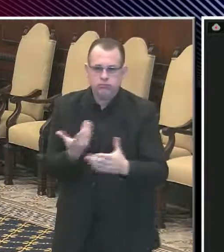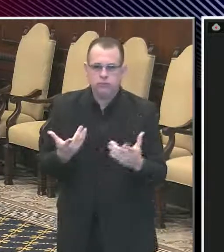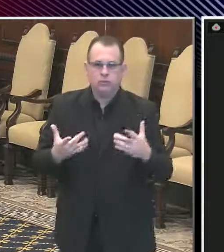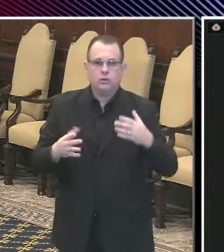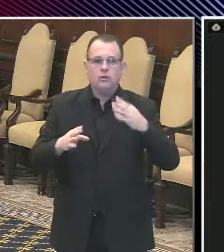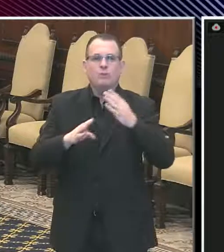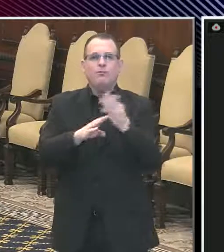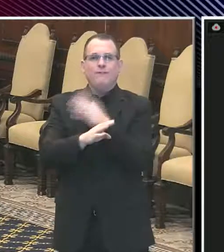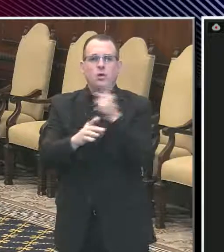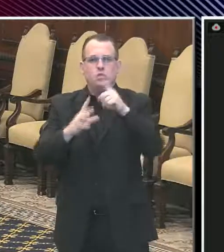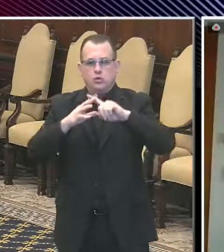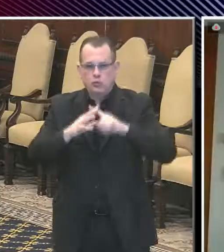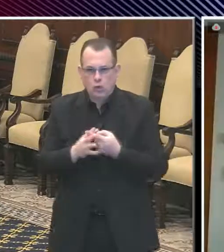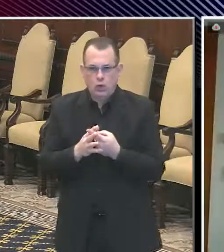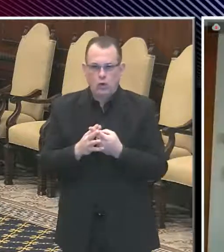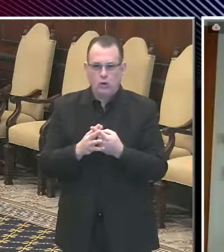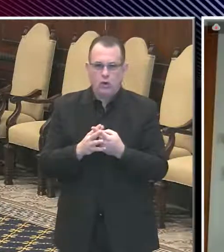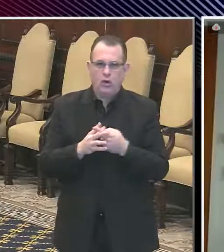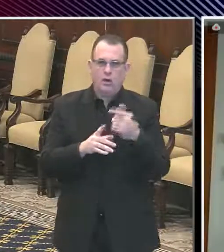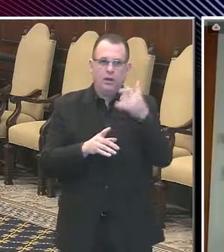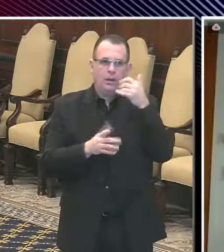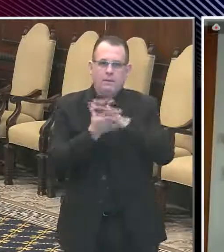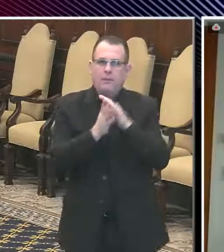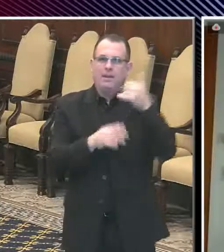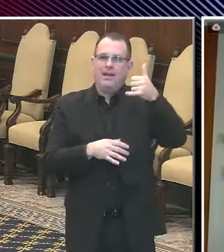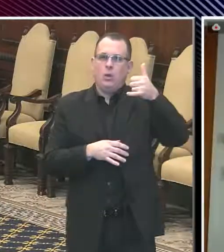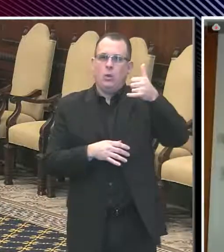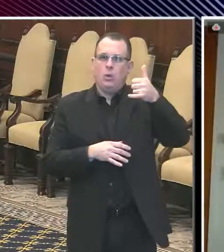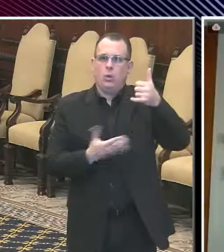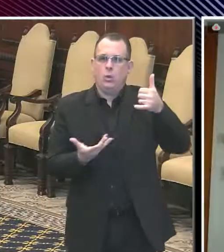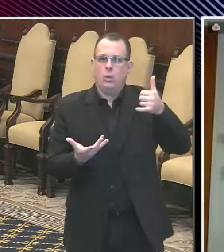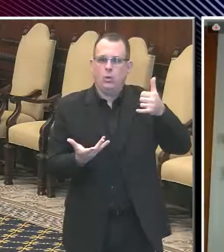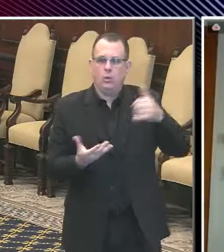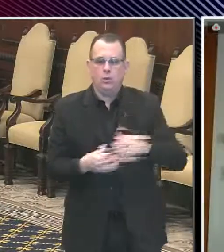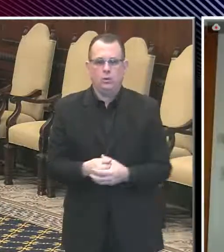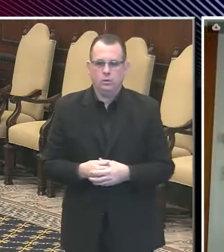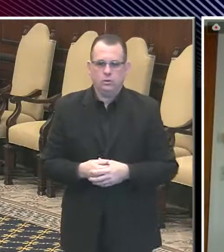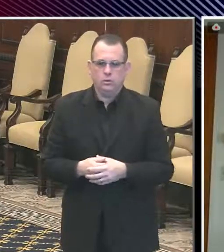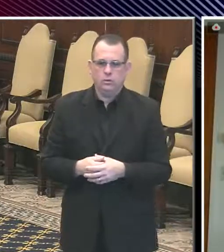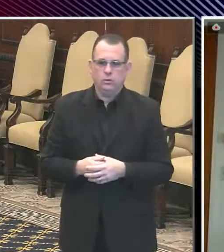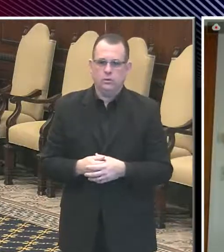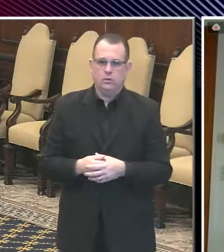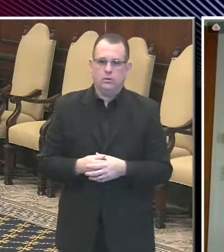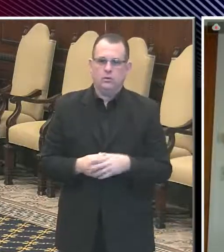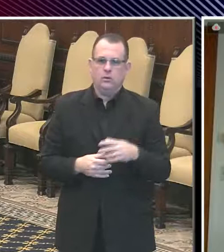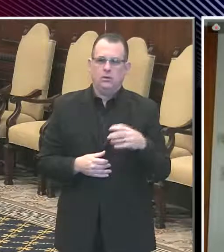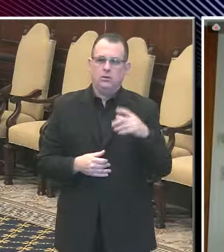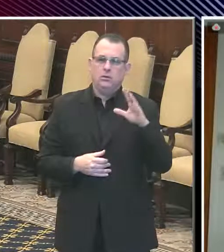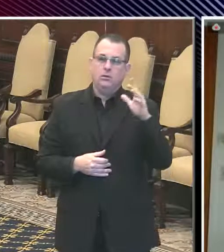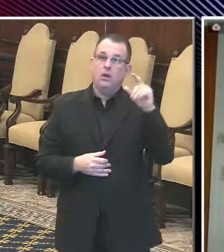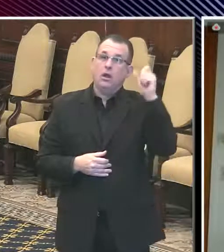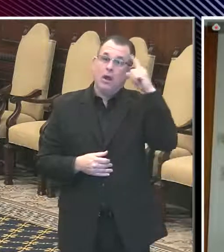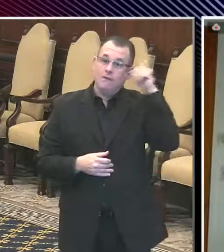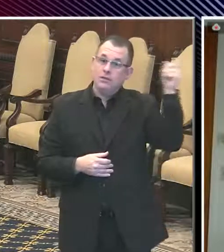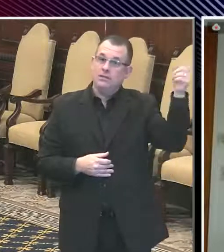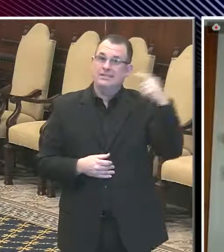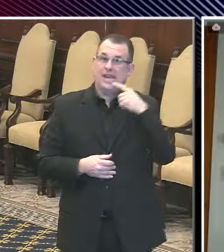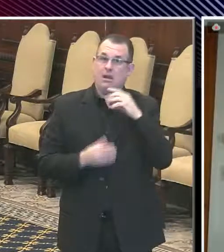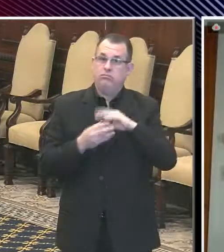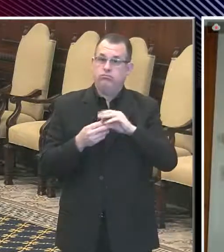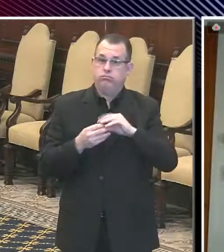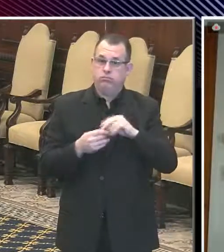phases? Well, the governor's plan itself has a threshold number of cases per over a 14-day